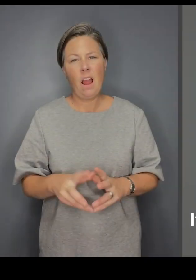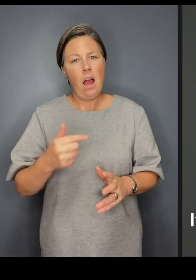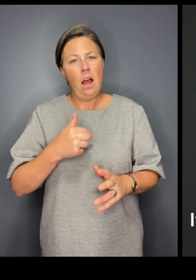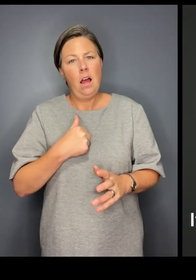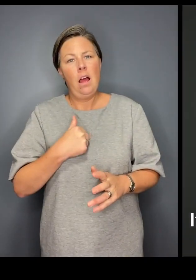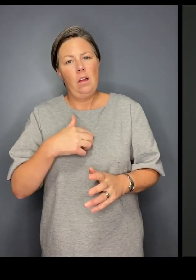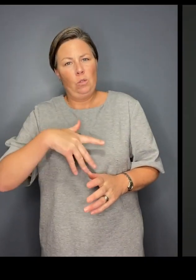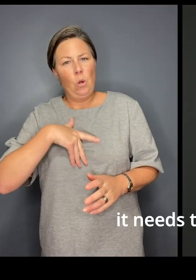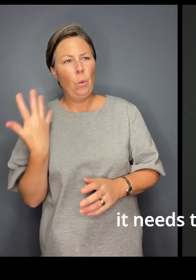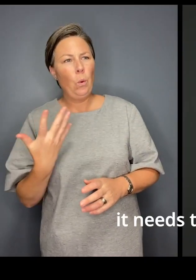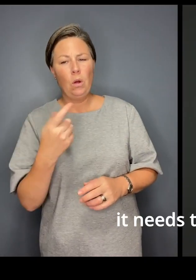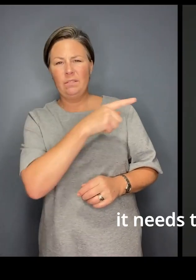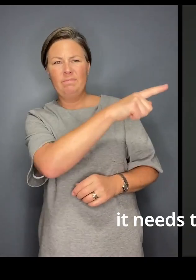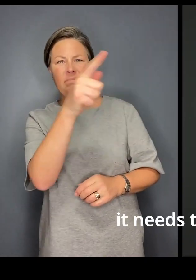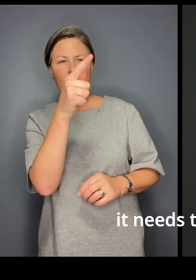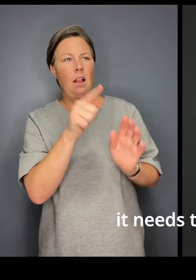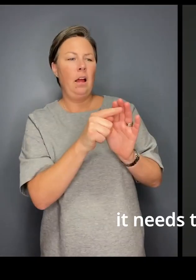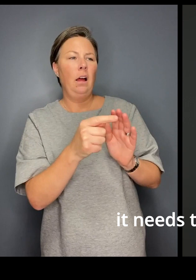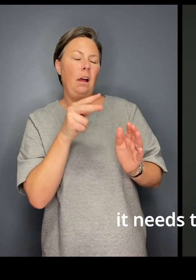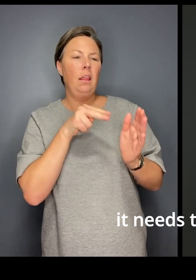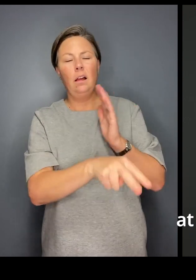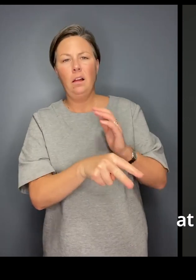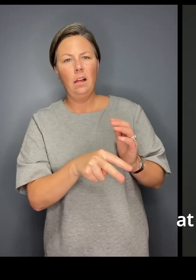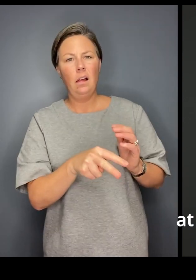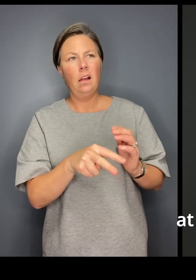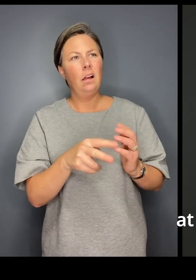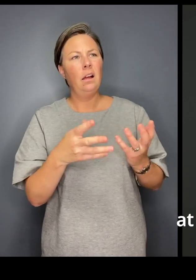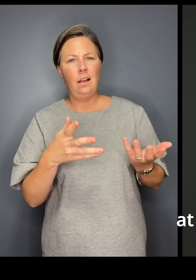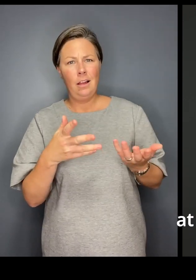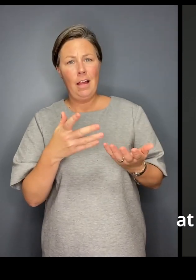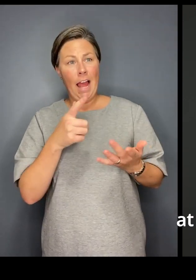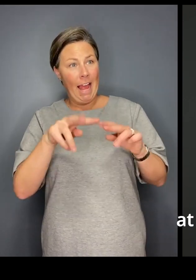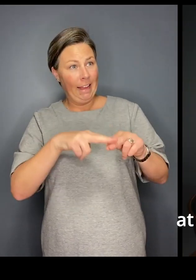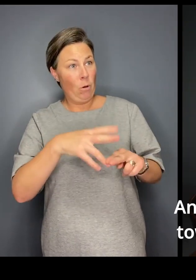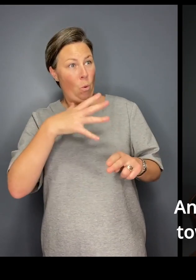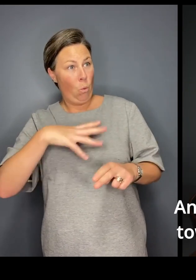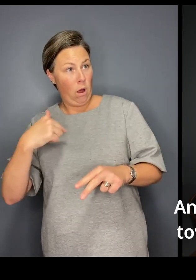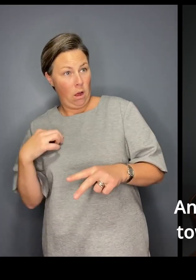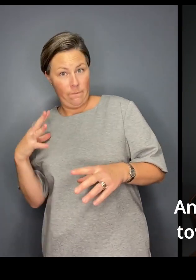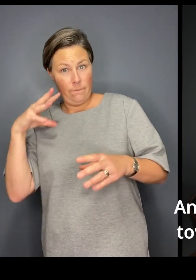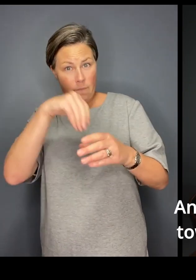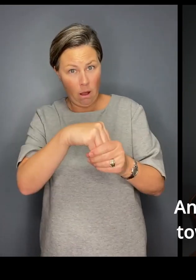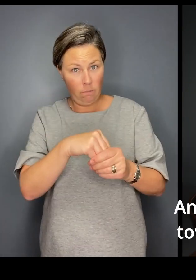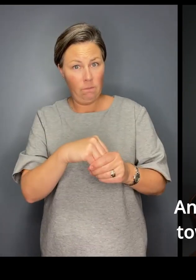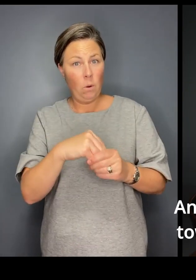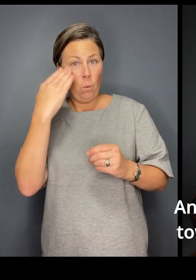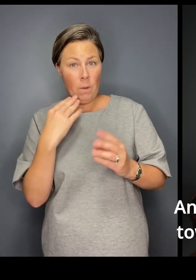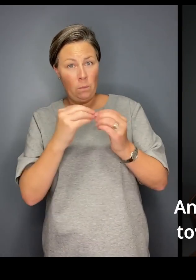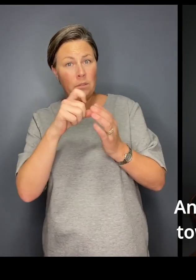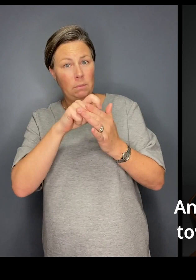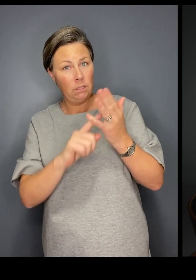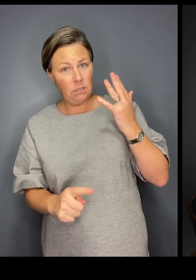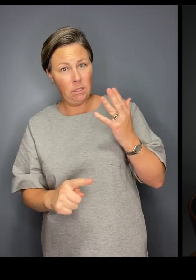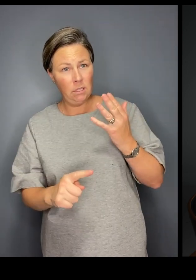It can't just be tokenistic, it needs to genuinely be involving women at every step of the process. And I think we can also work towards making